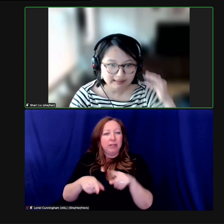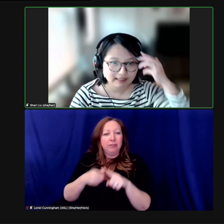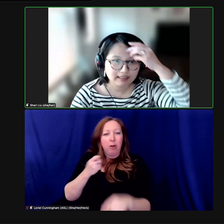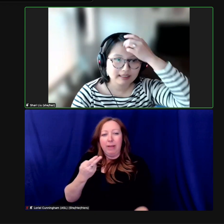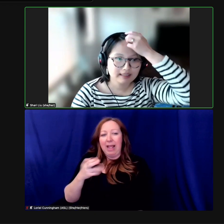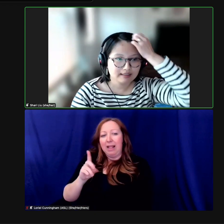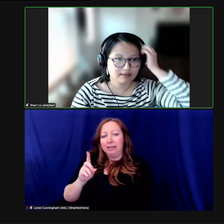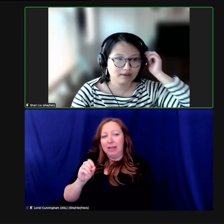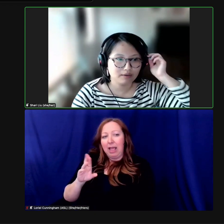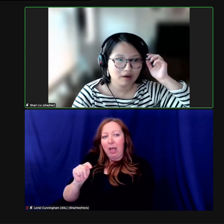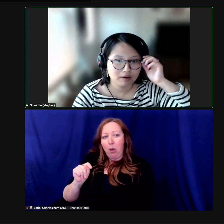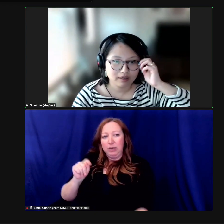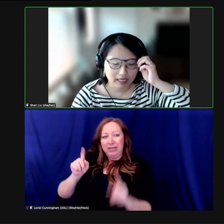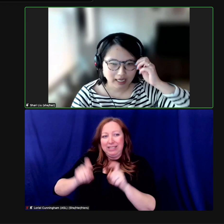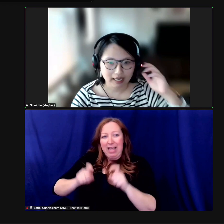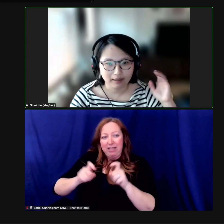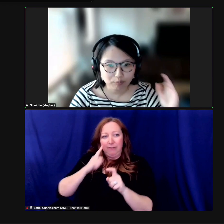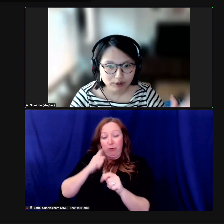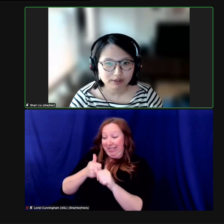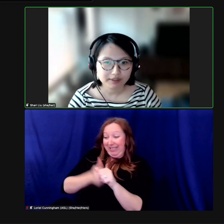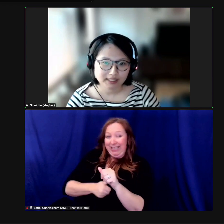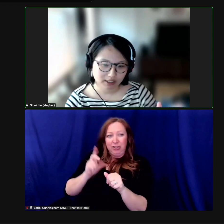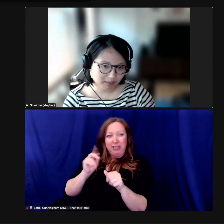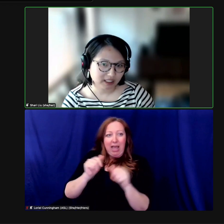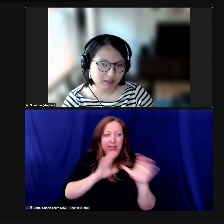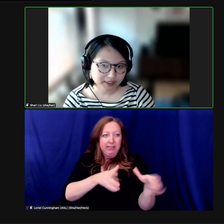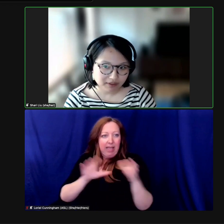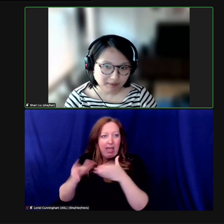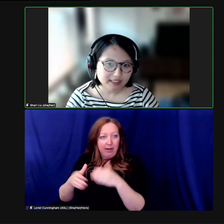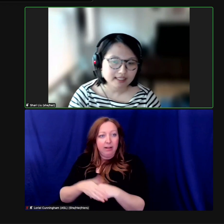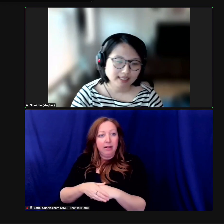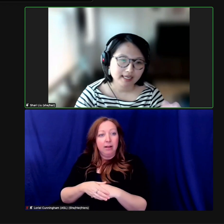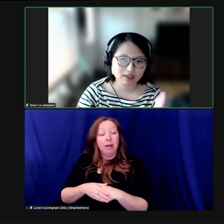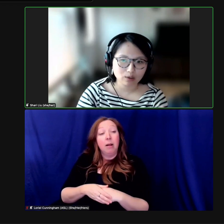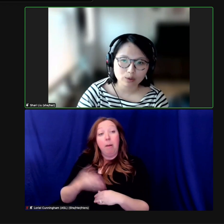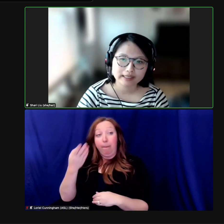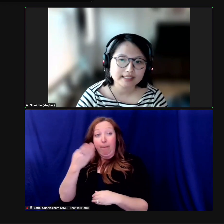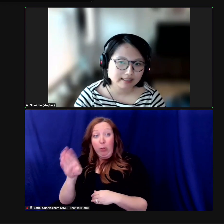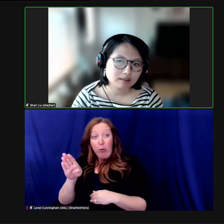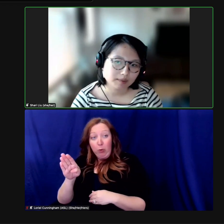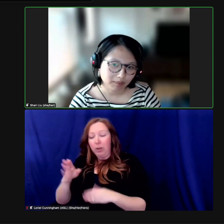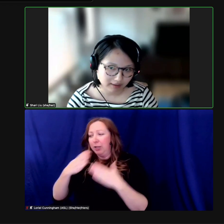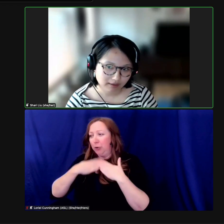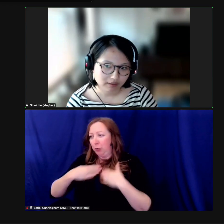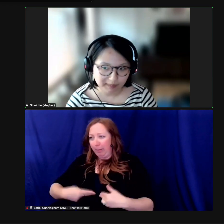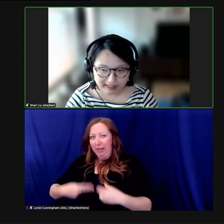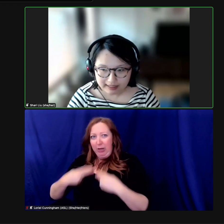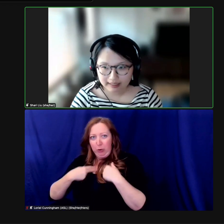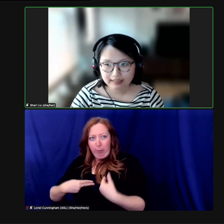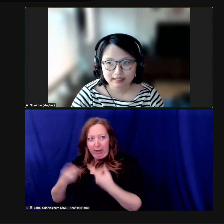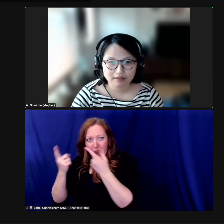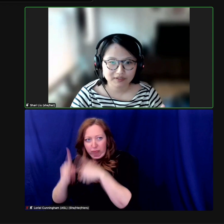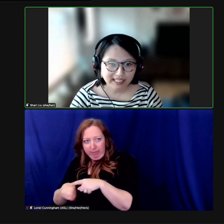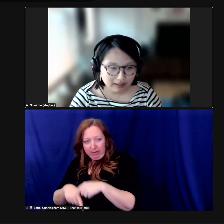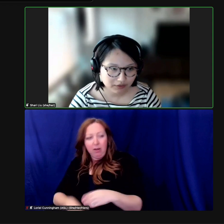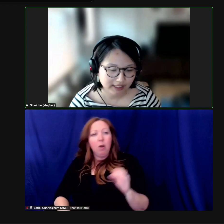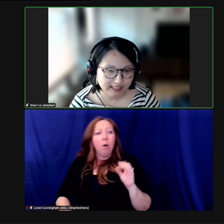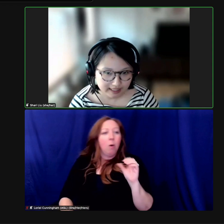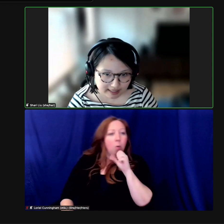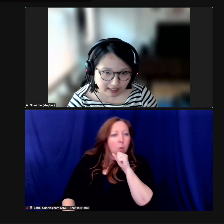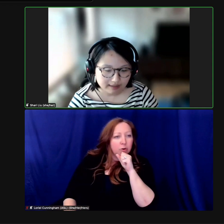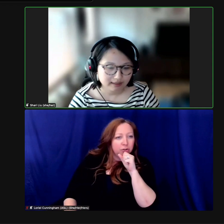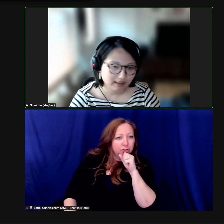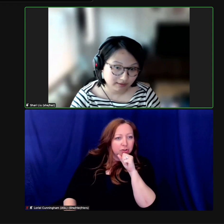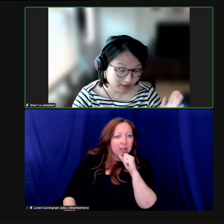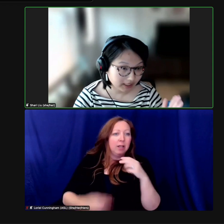data set. So in blue is human-human agreement and orange is human model agreement. So for the California